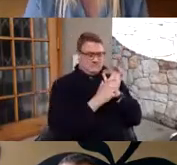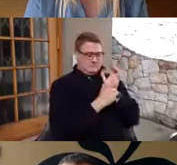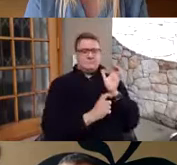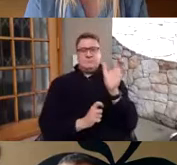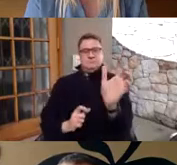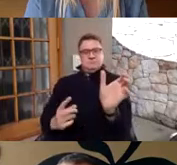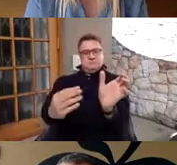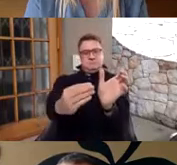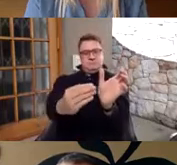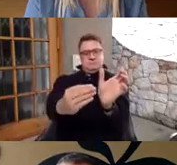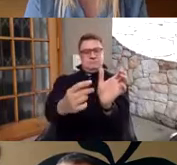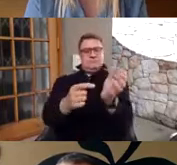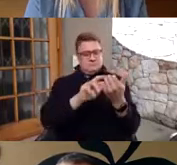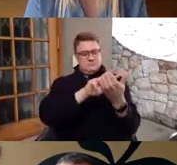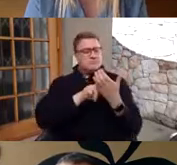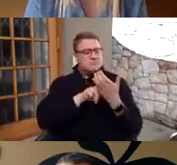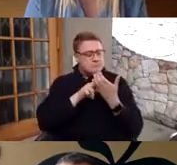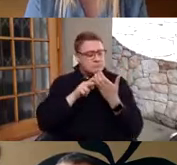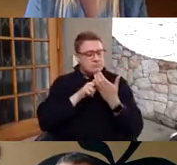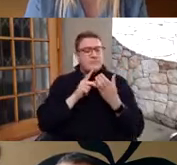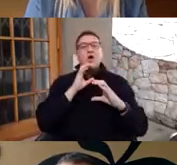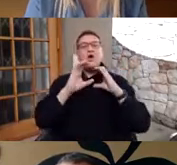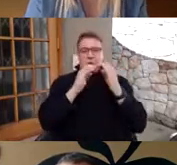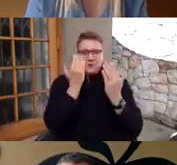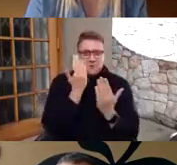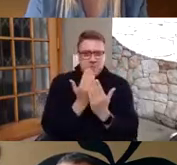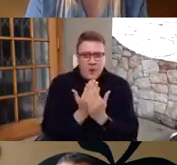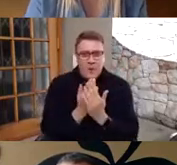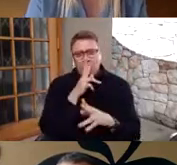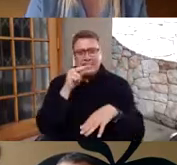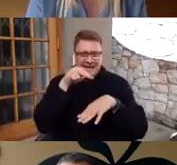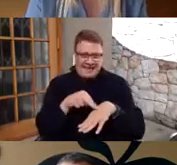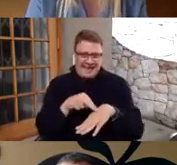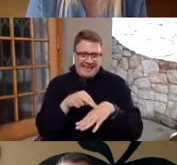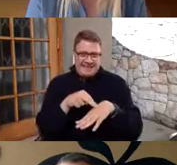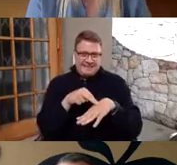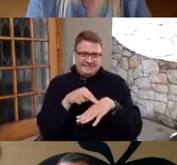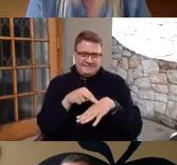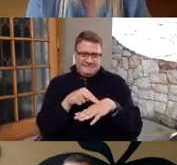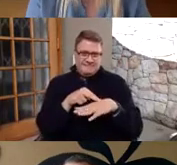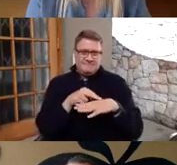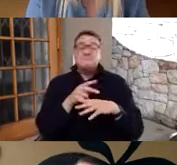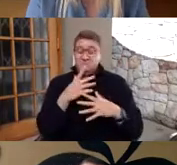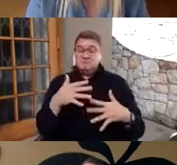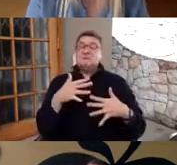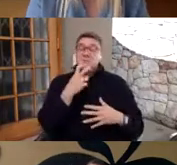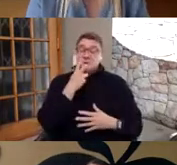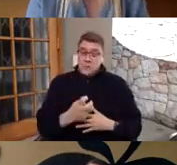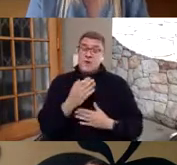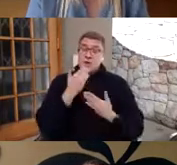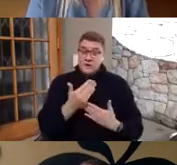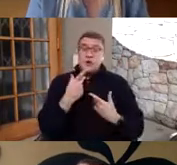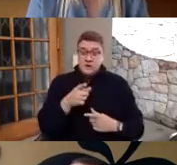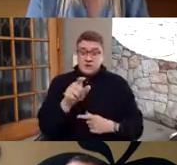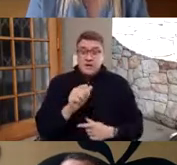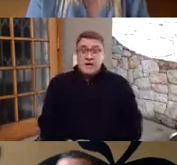able to effectively communicate what they need to have communicated. So that's really awesome, and thank you so much for